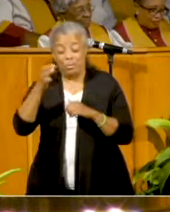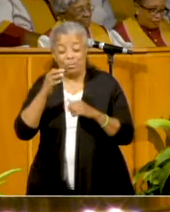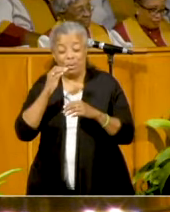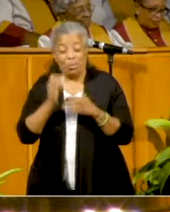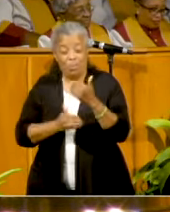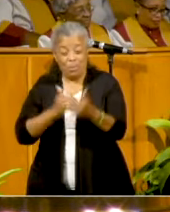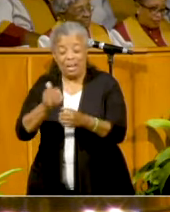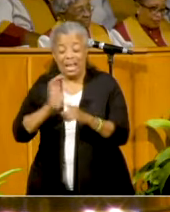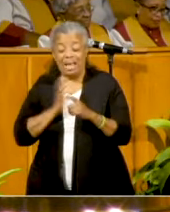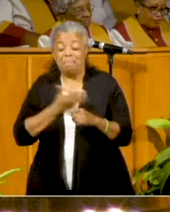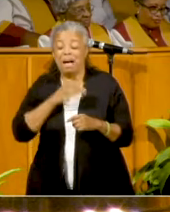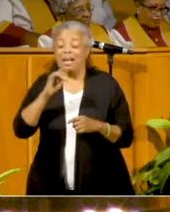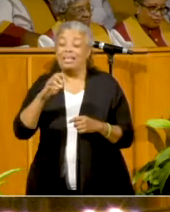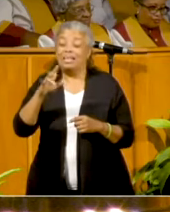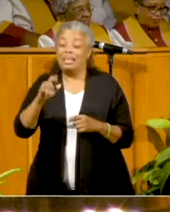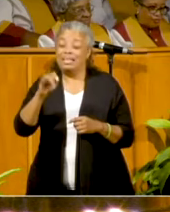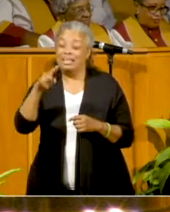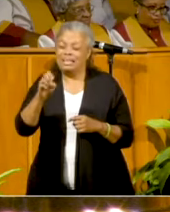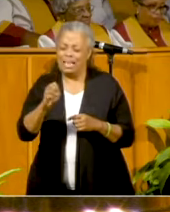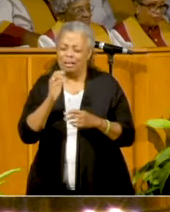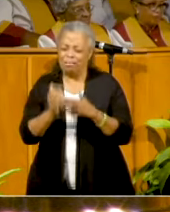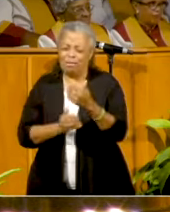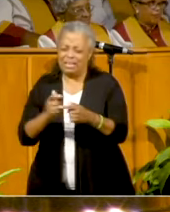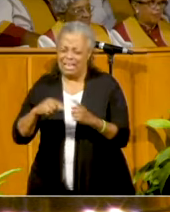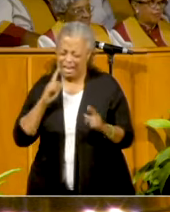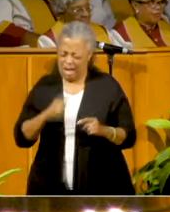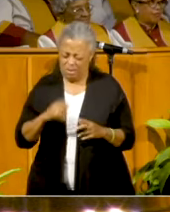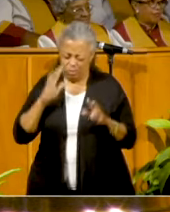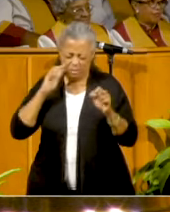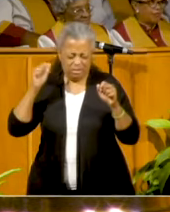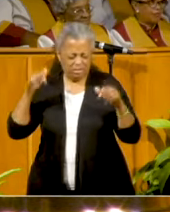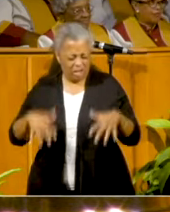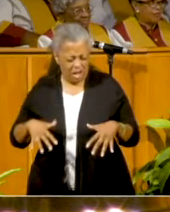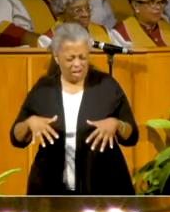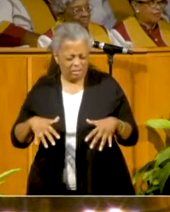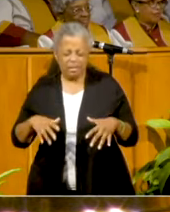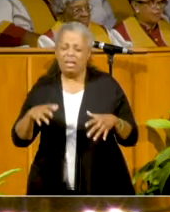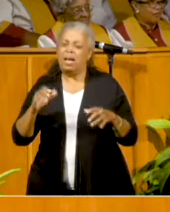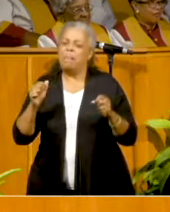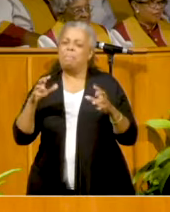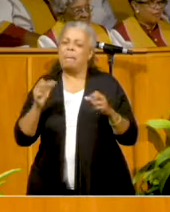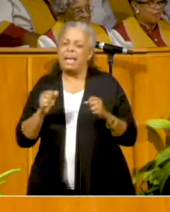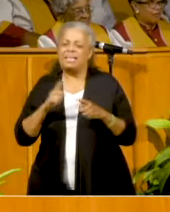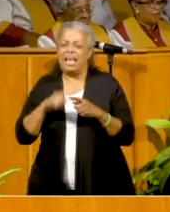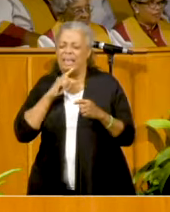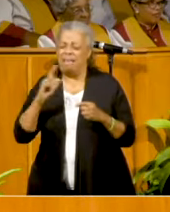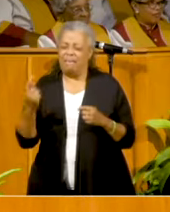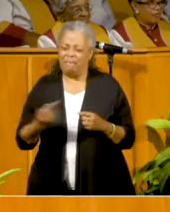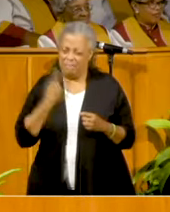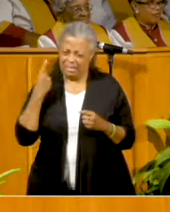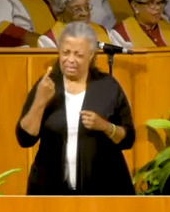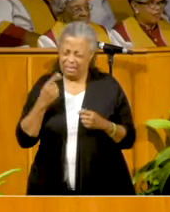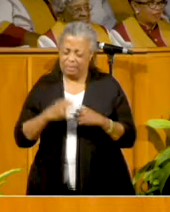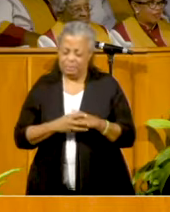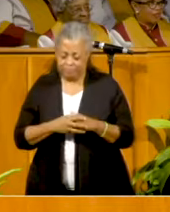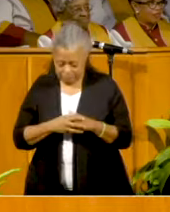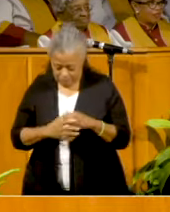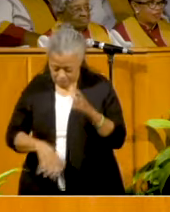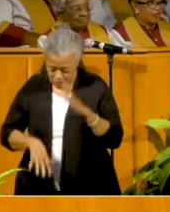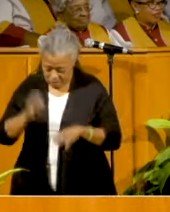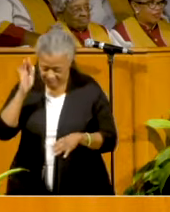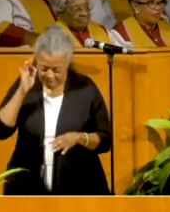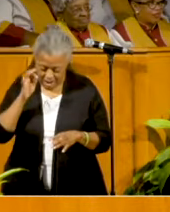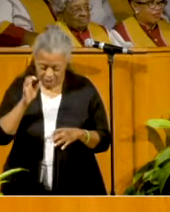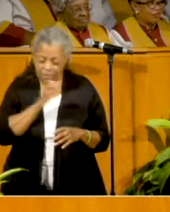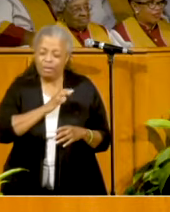went at Louisville Progressive, and I was shocked, amazed, and even offended to find